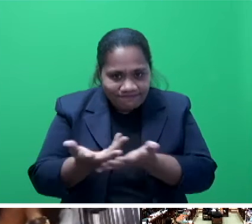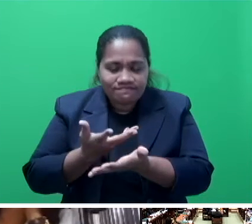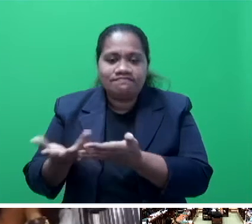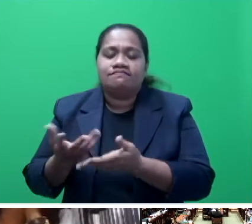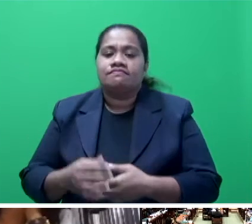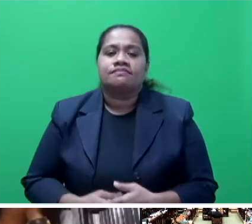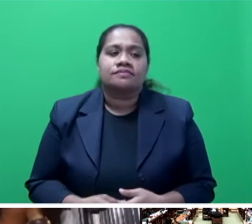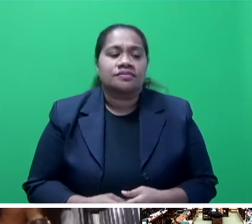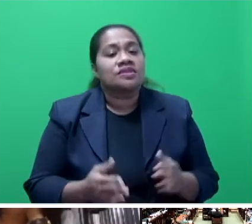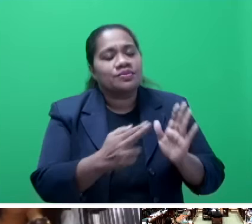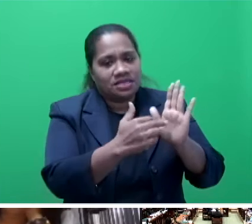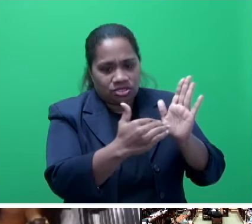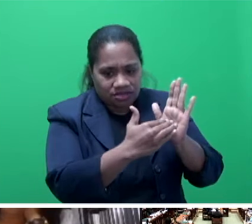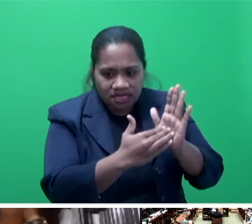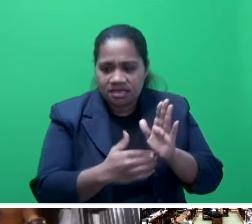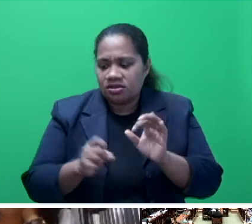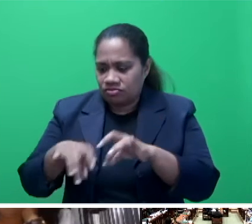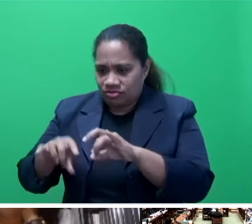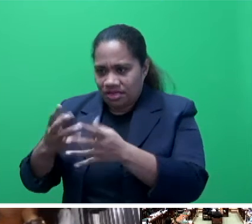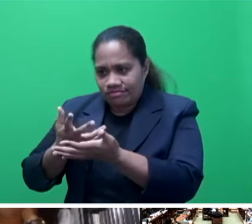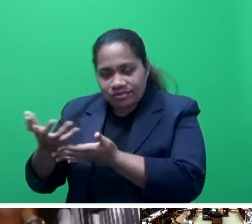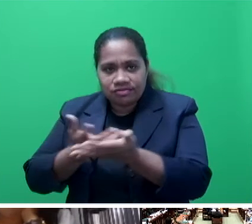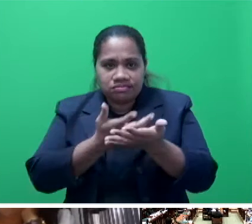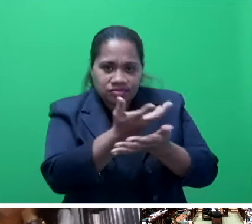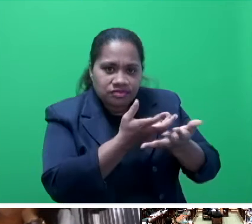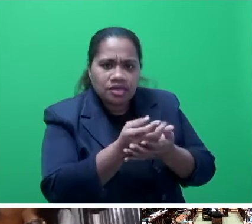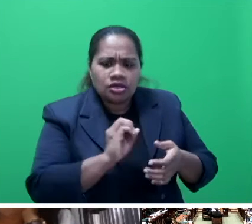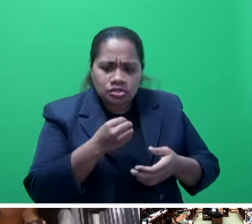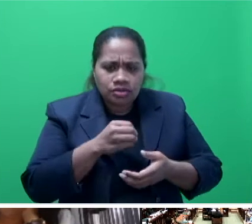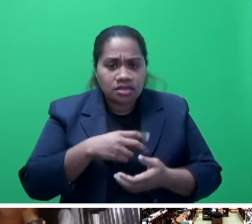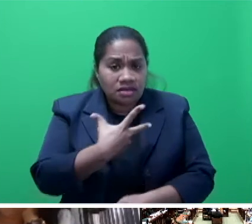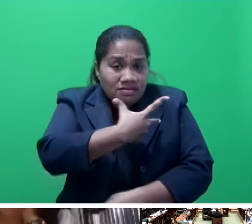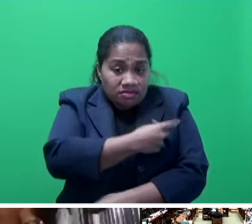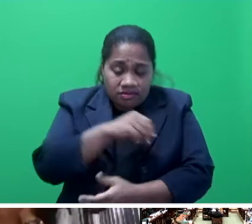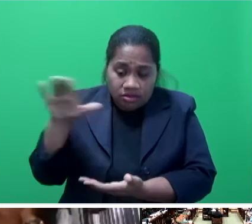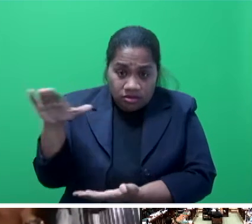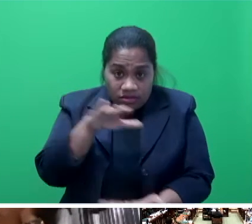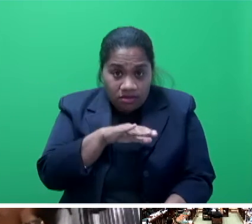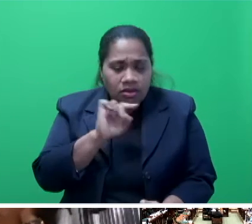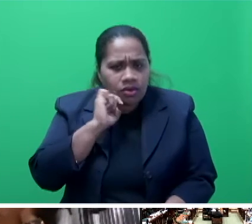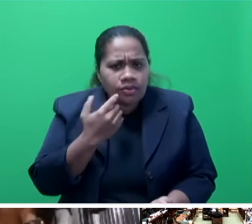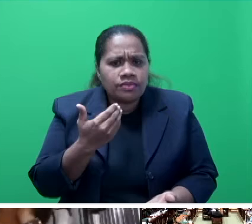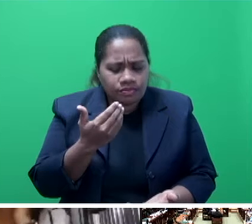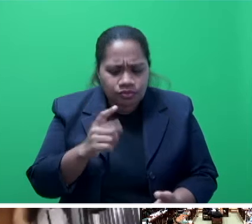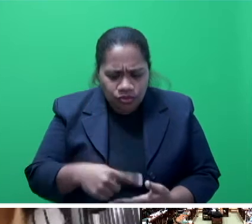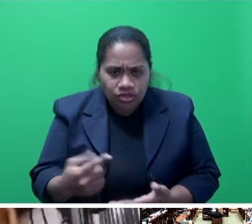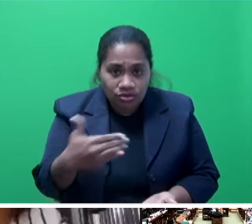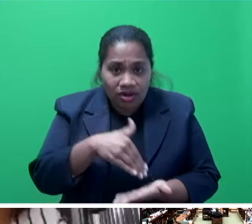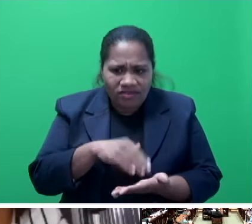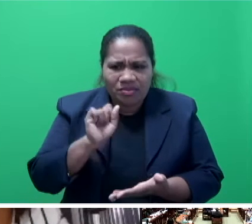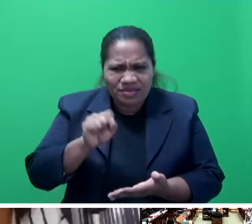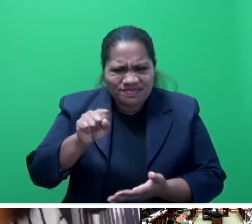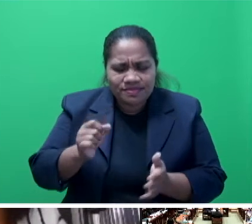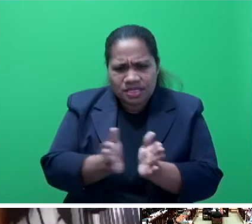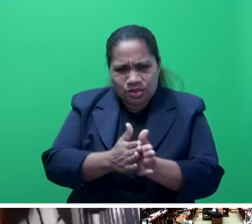Minister of New Zealand. The COVAX vaccines continue to arrive, and although they have been delayed according to the